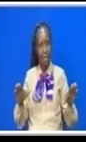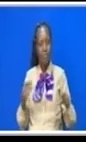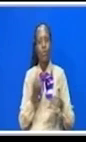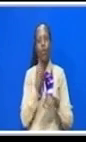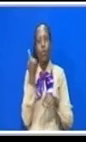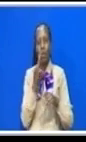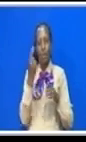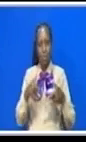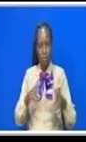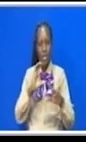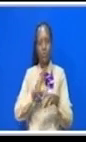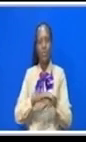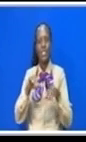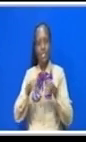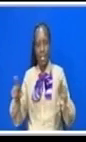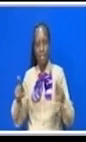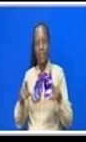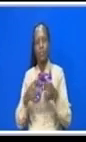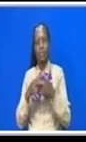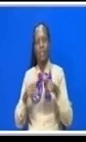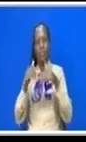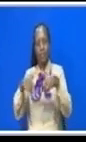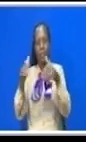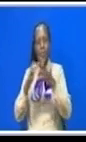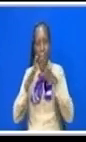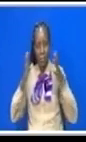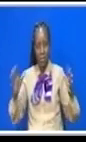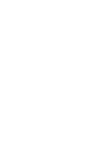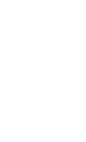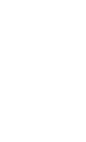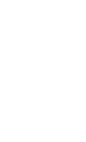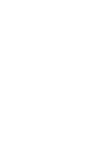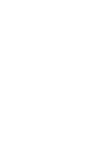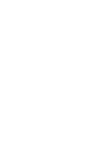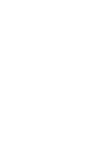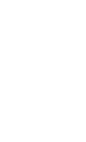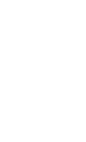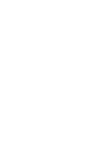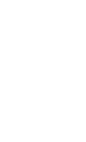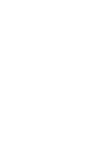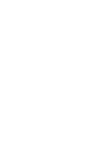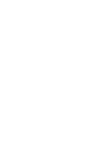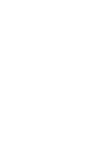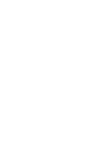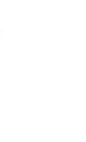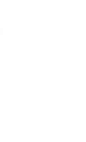to introduce cash crop growing was to create African reserves.